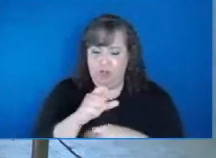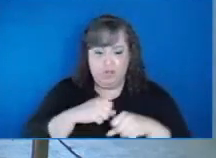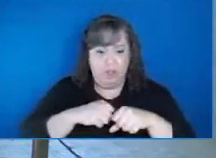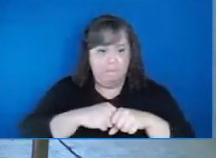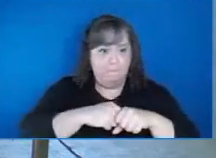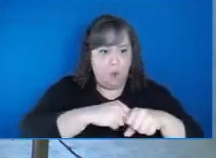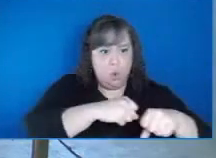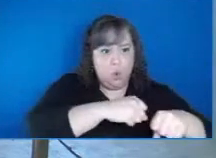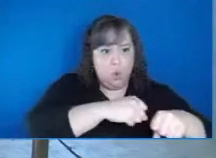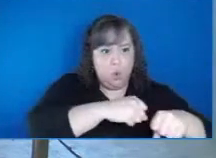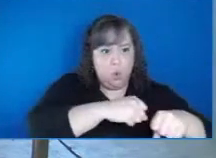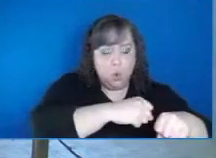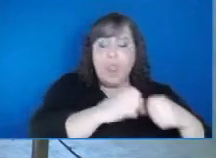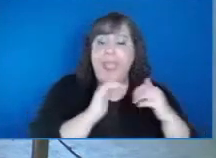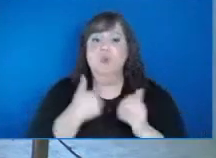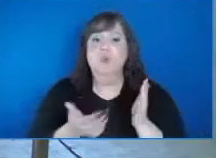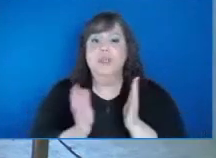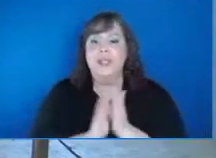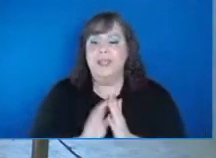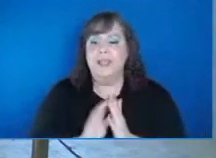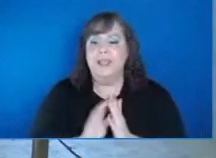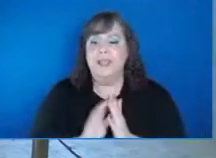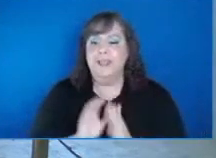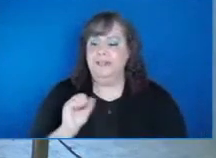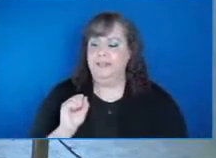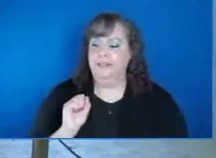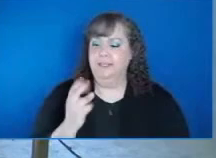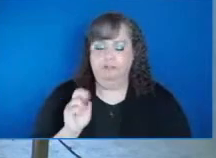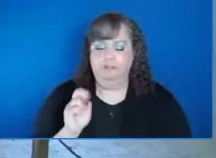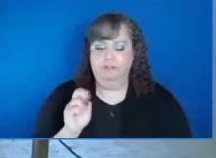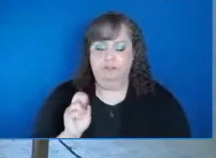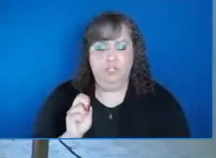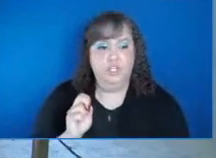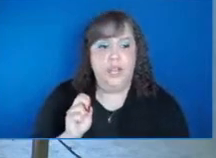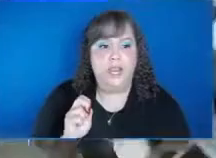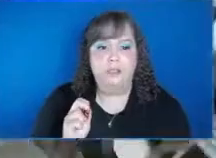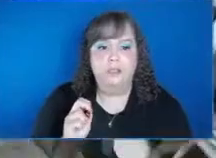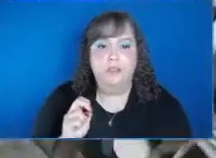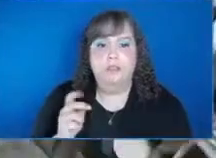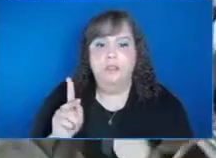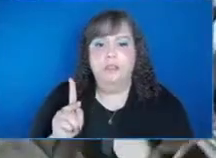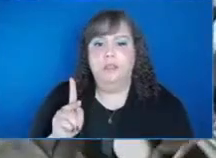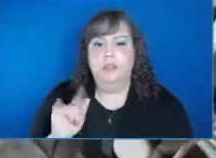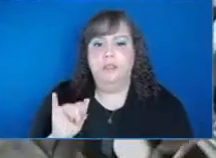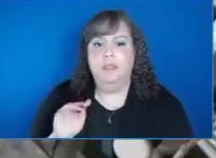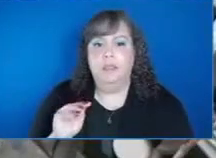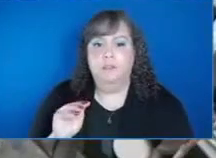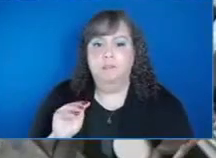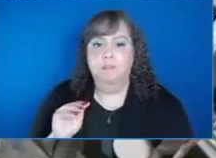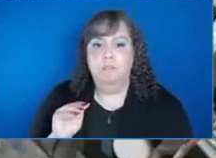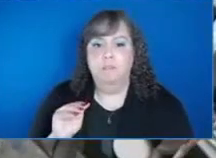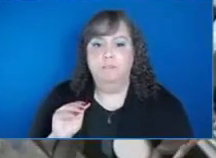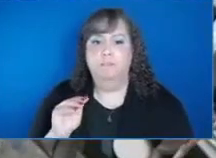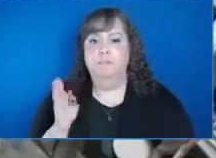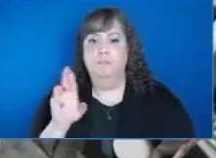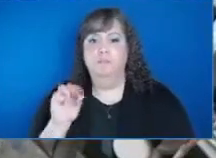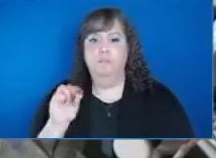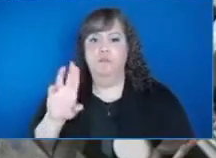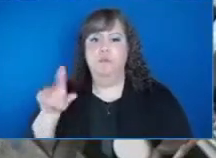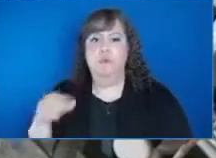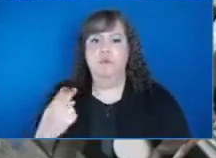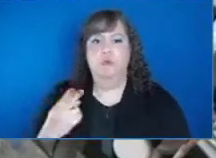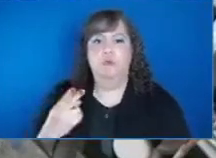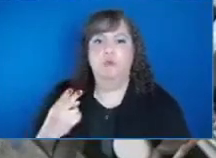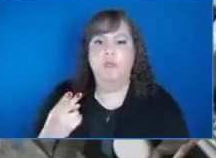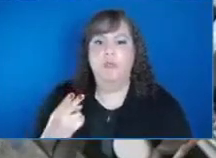astronauts Shane Kimbrough and Thomas Pesquet to demonstrate in microgravity. Hi, everyone. I'm Thomas Pesquet, and I'm with my favorite astronaut,